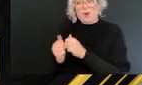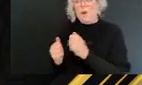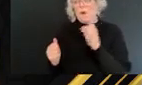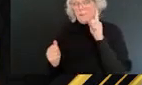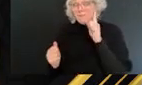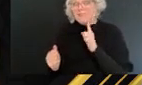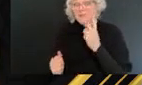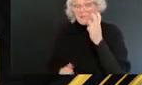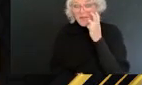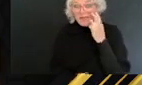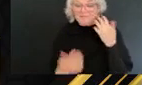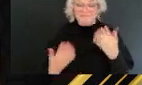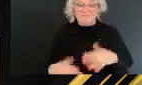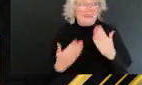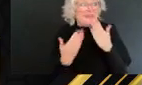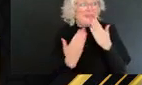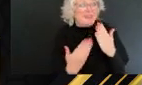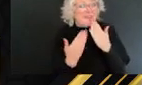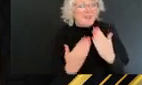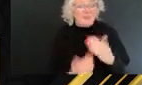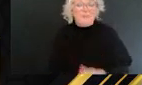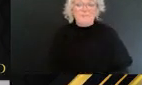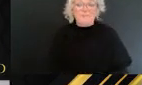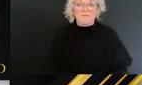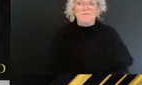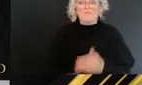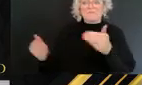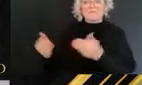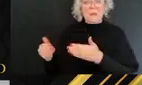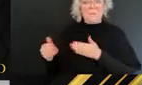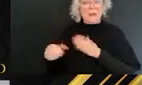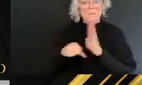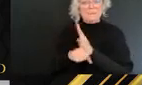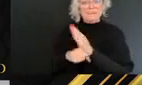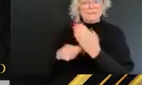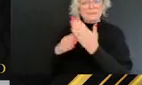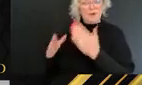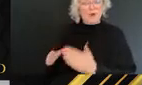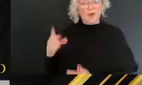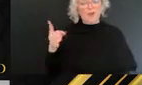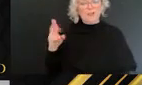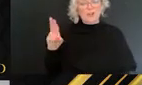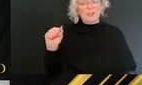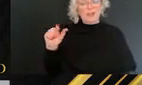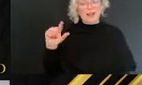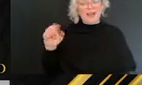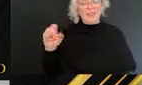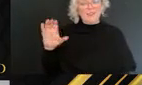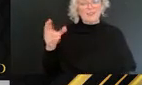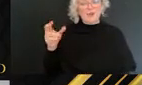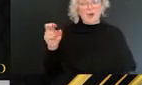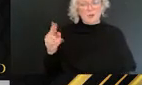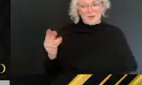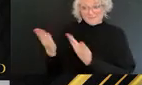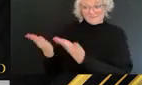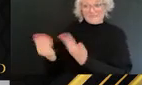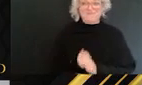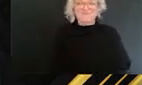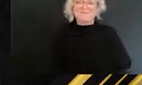So I'm very grateful for everyone. I'd like to introduce my business partner, Dr. Alex Cohen, who will also share some